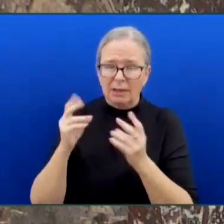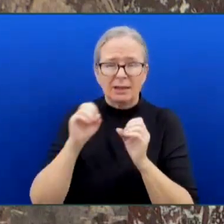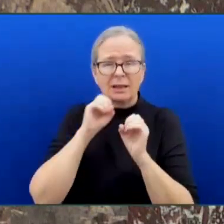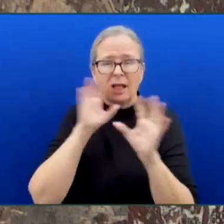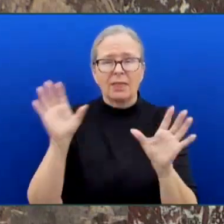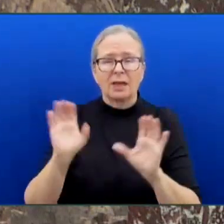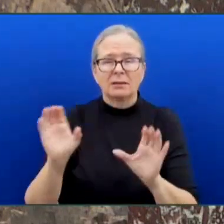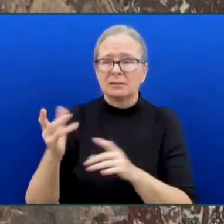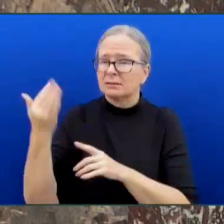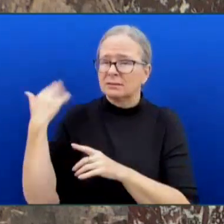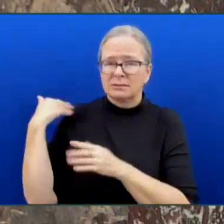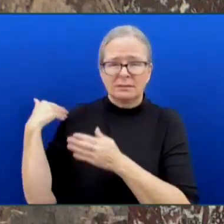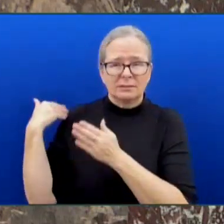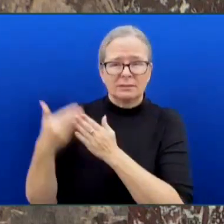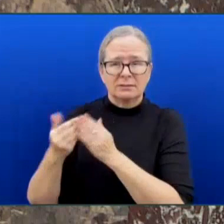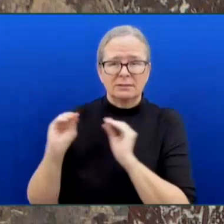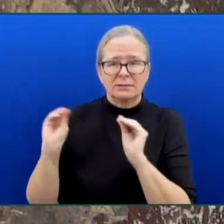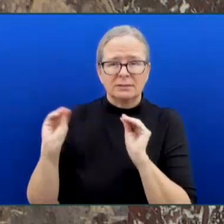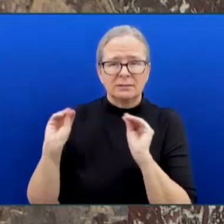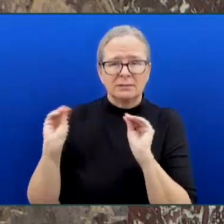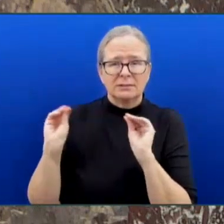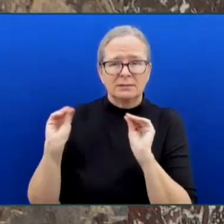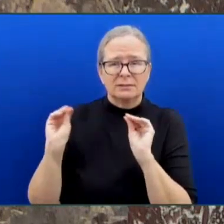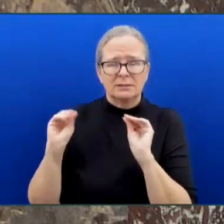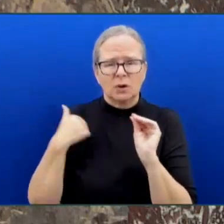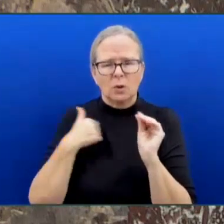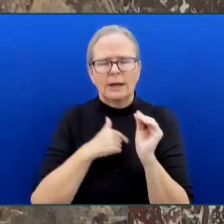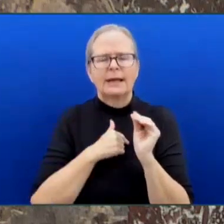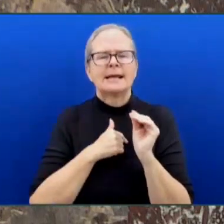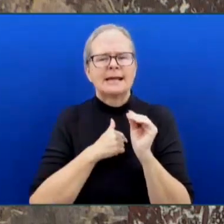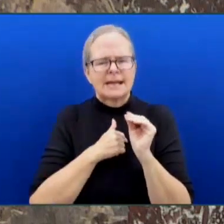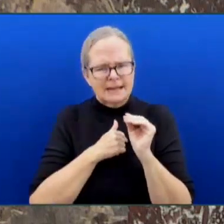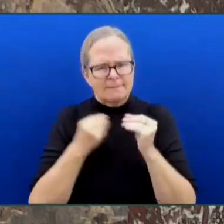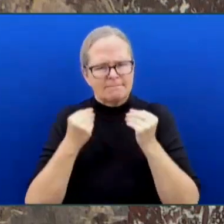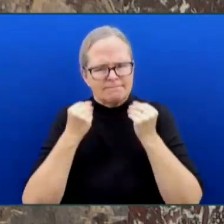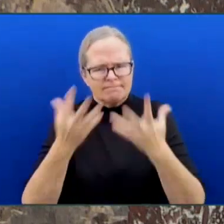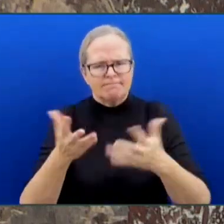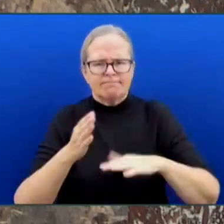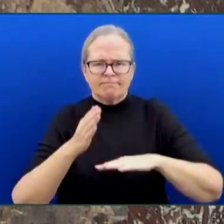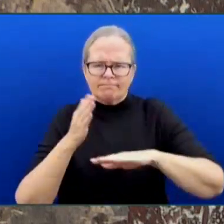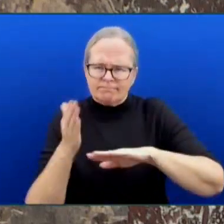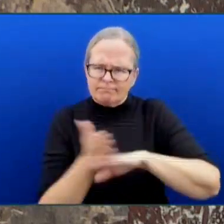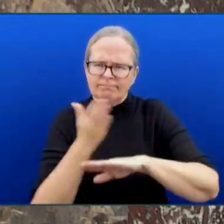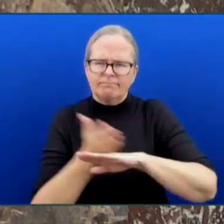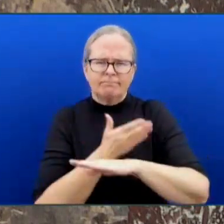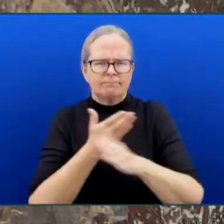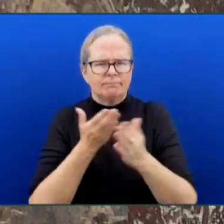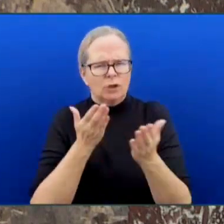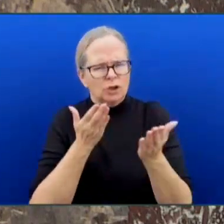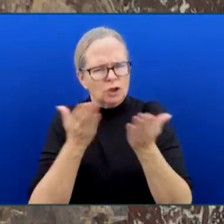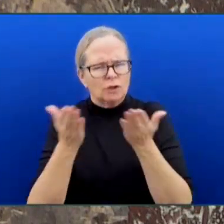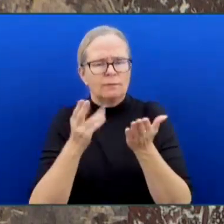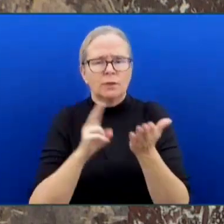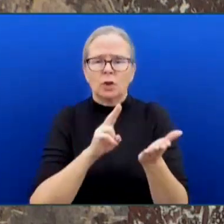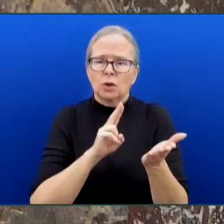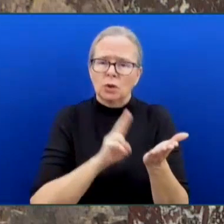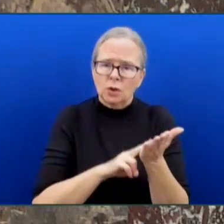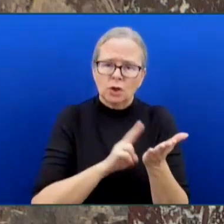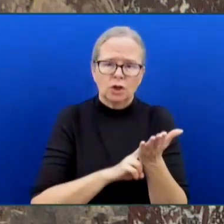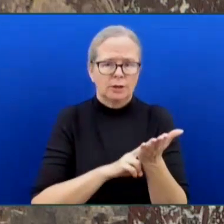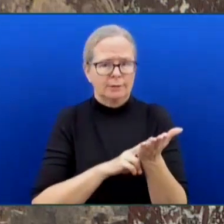predatory dealers and people struggling with addiction. We're going to keep doing that work, Honourable Speaker. We're going to make sure to help people deal with addiction.